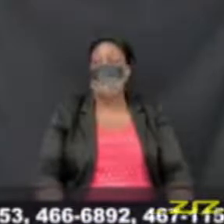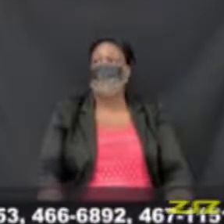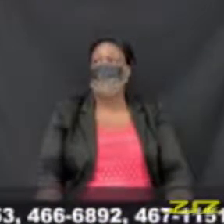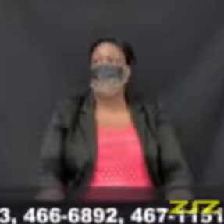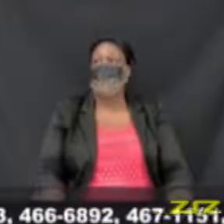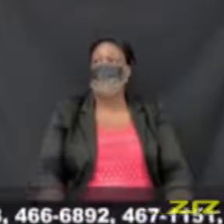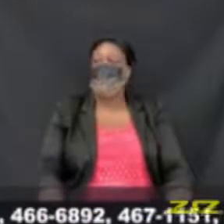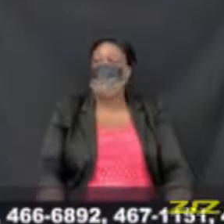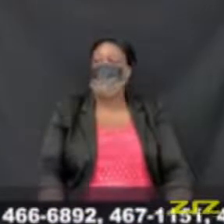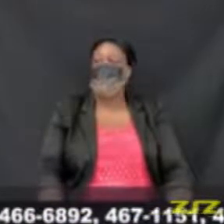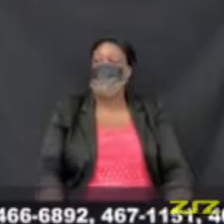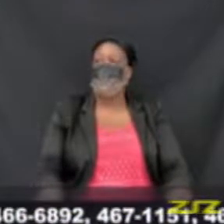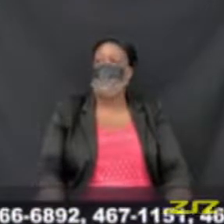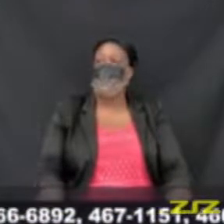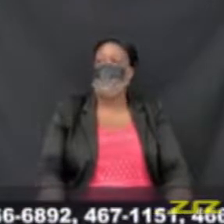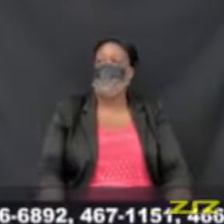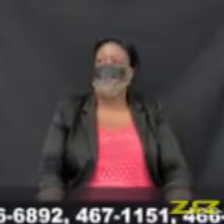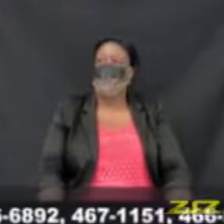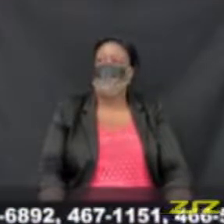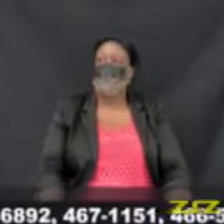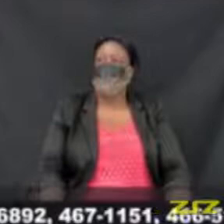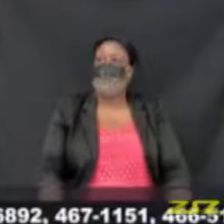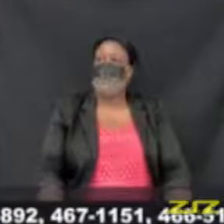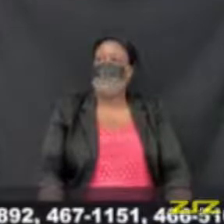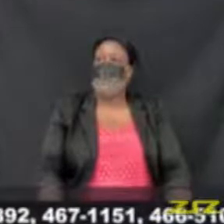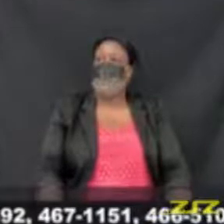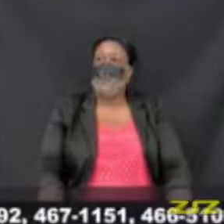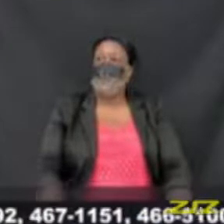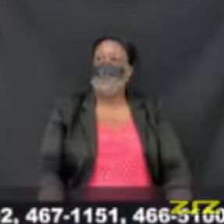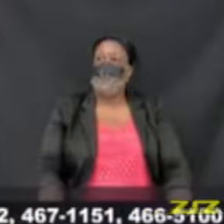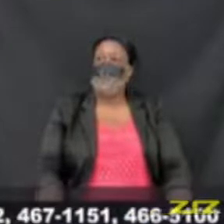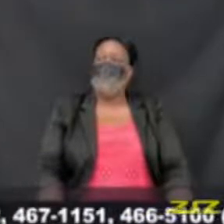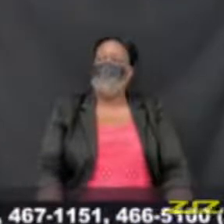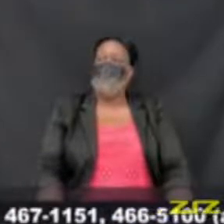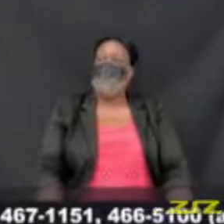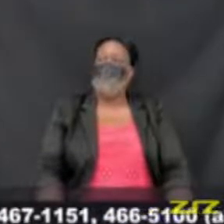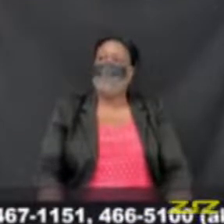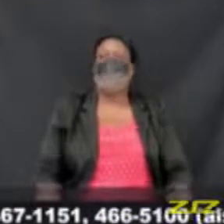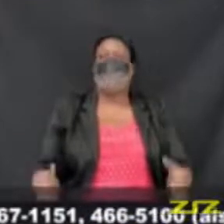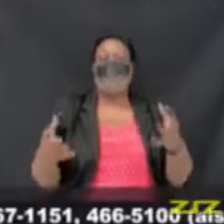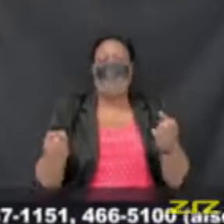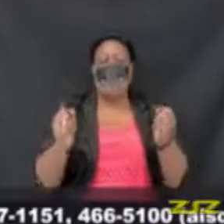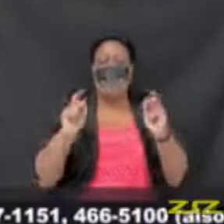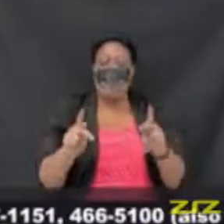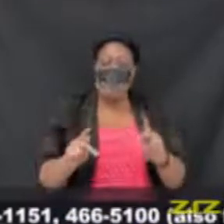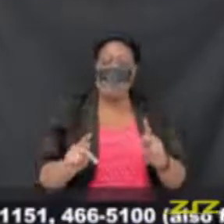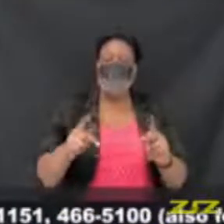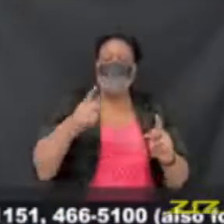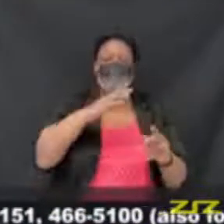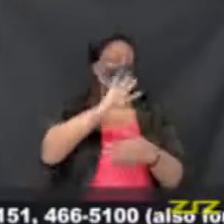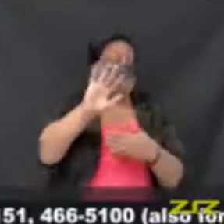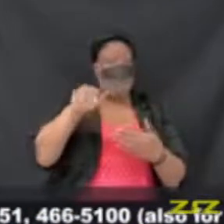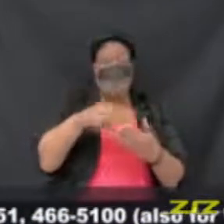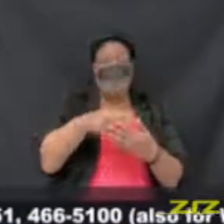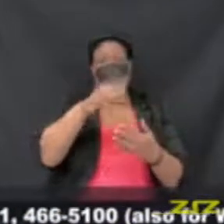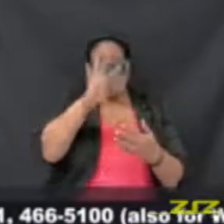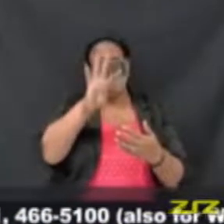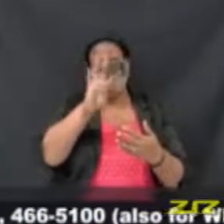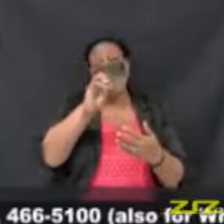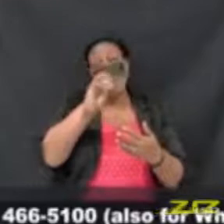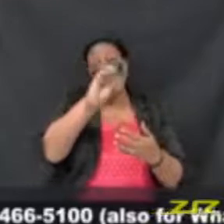of every population in the world vaccinated in order for us to make a dent in the fight